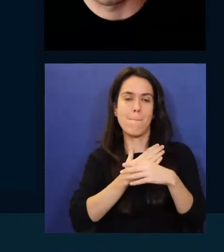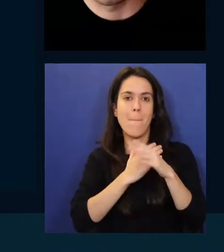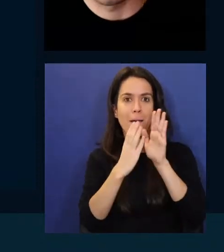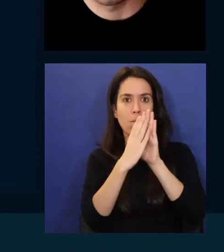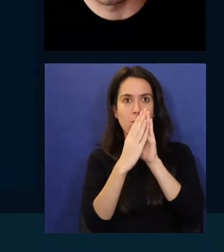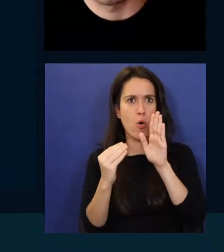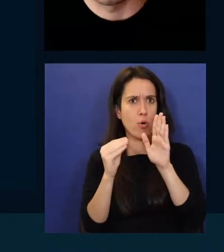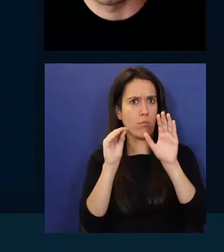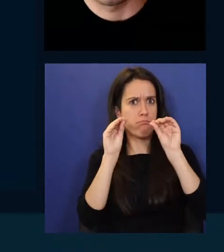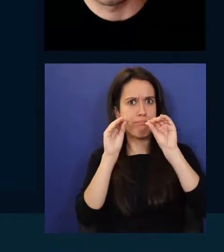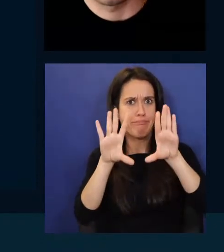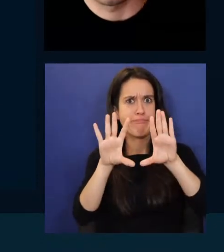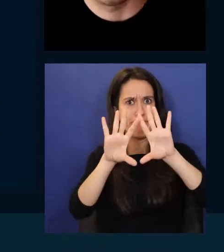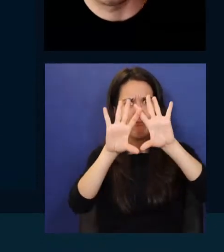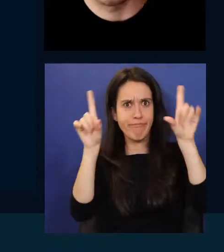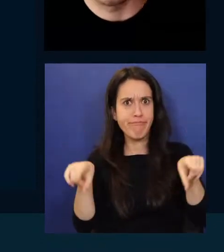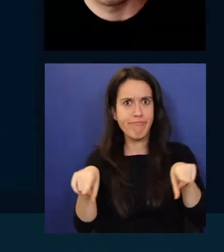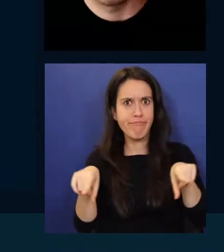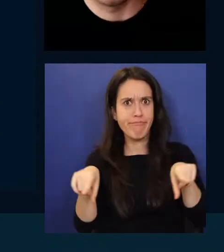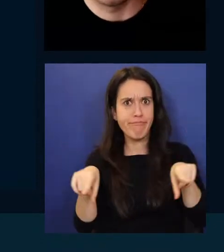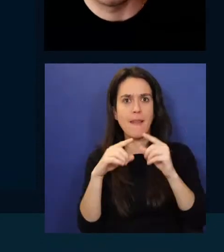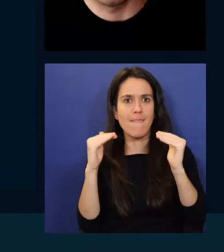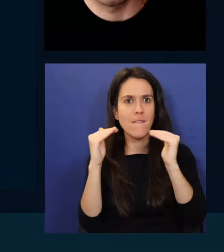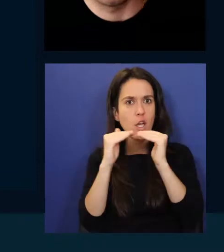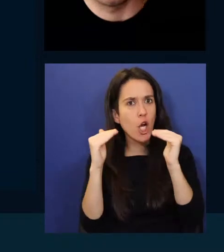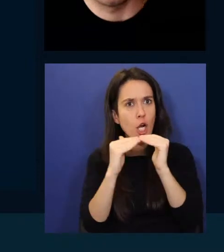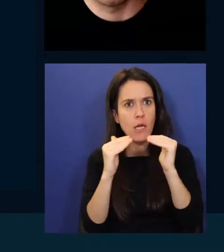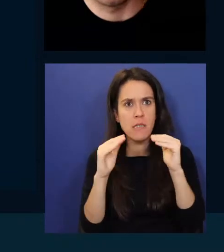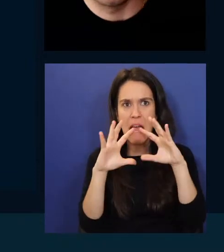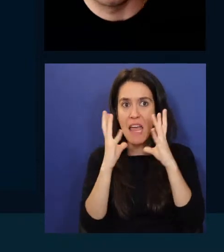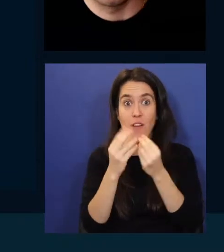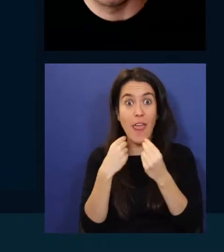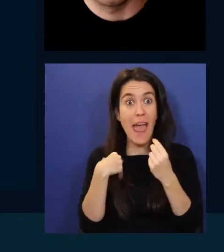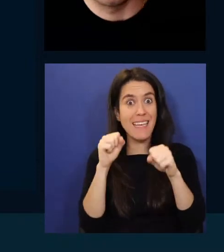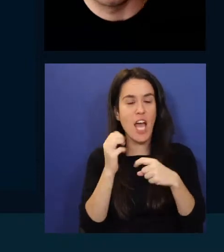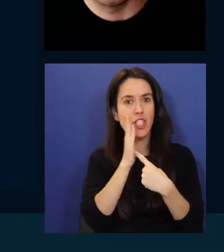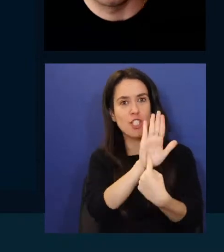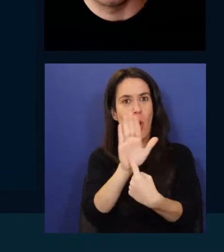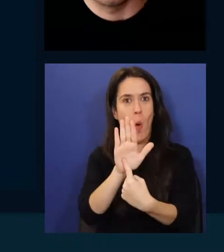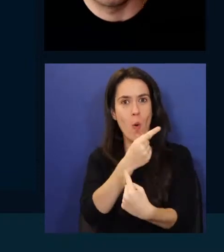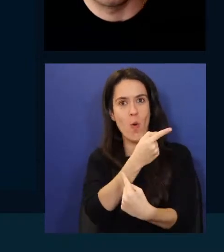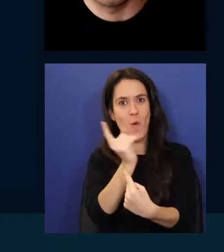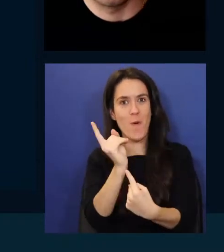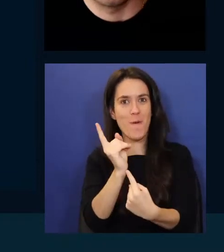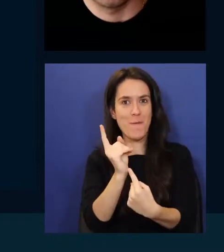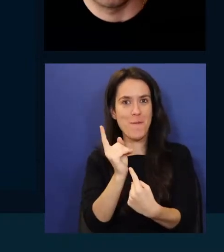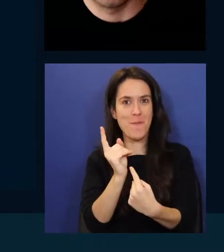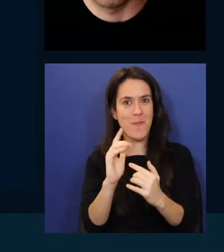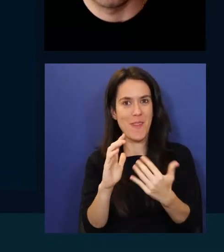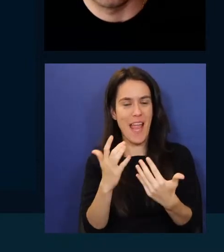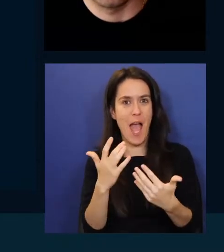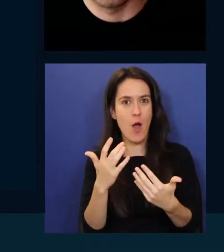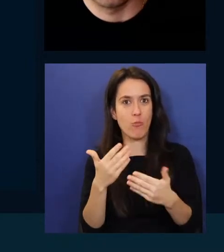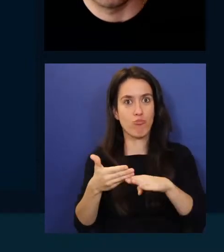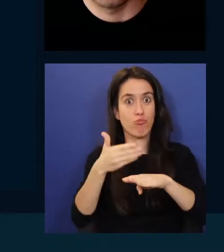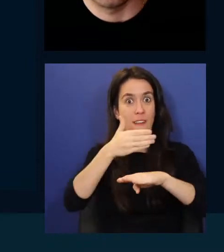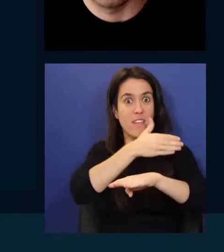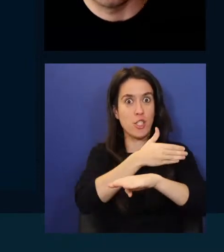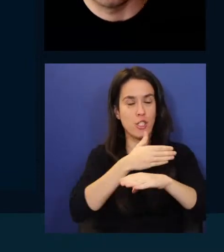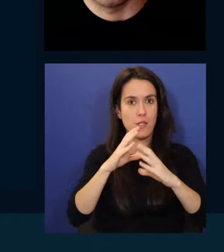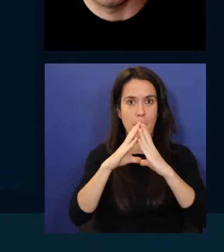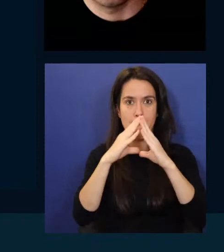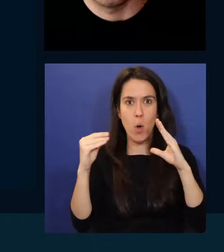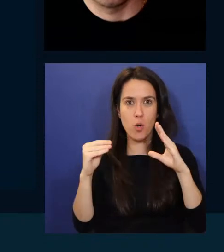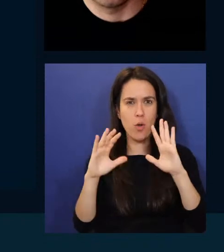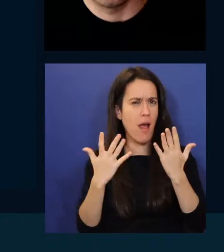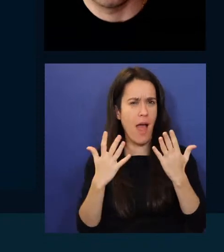the fairness. And so now I can show this to other stakeholders or compare to previous models as I decide whether or not I want to take